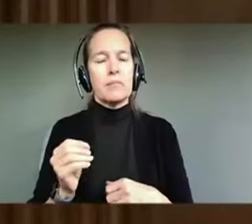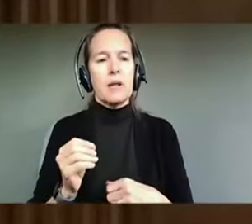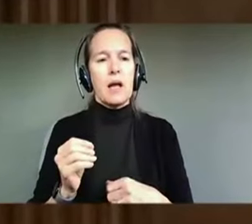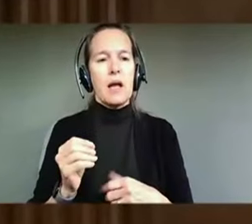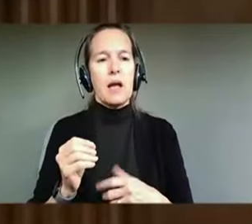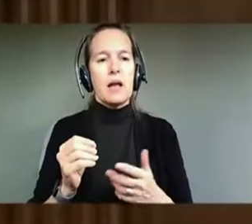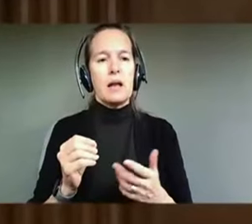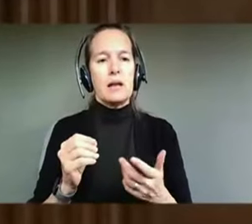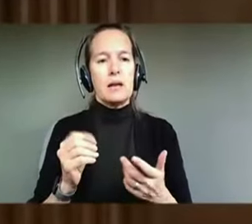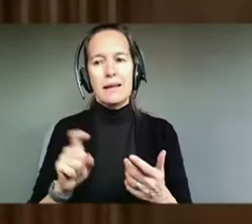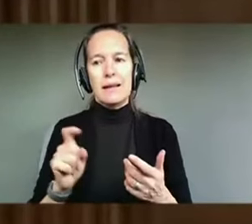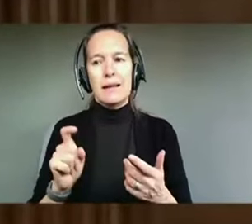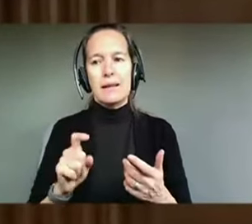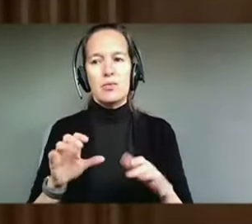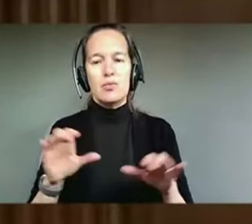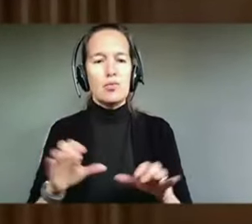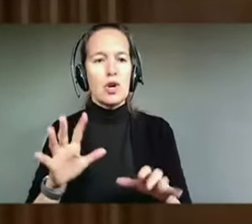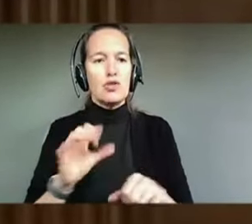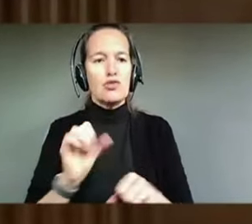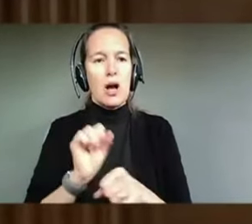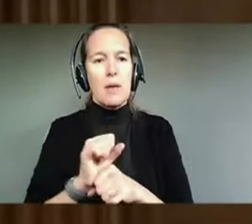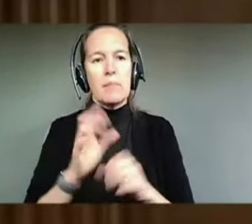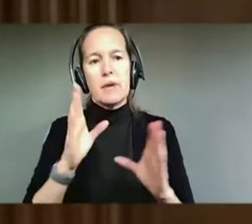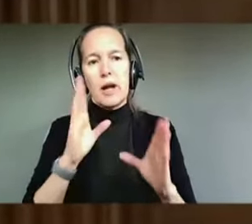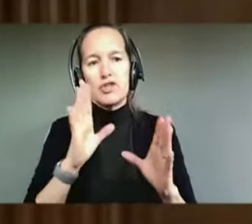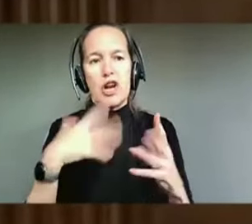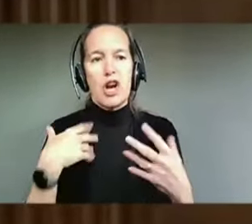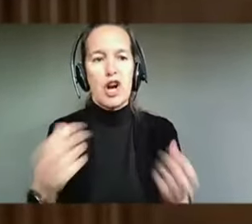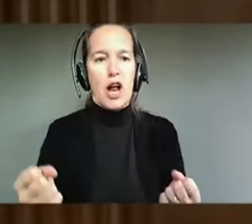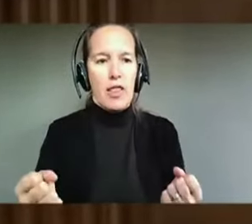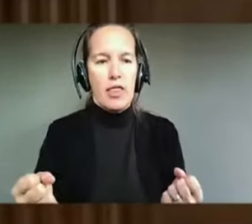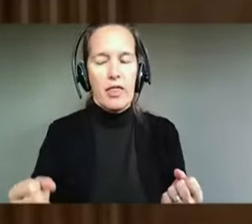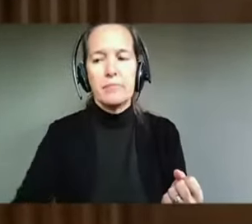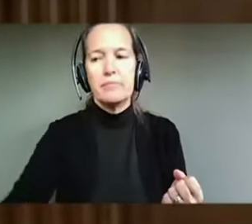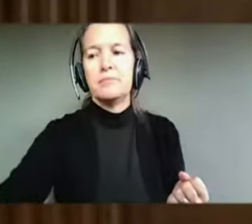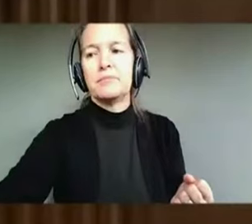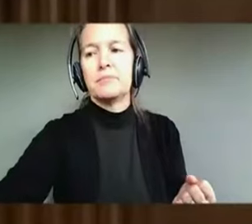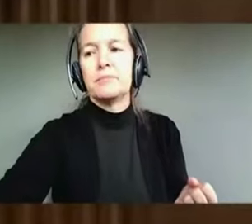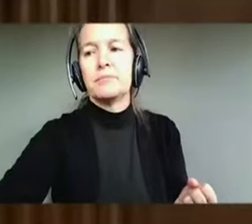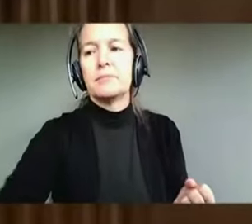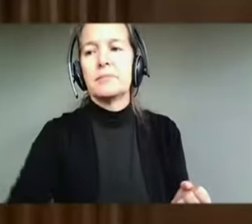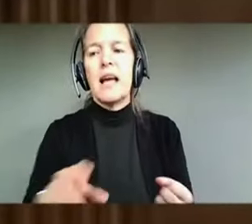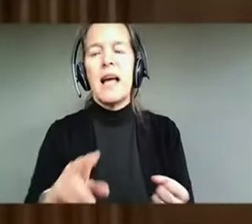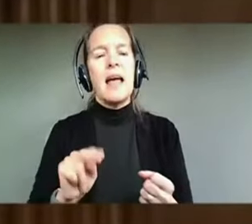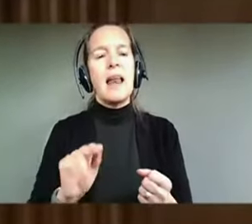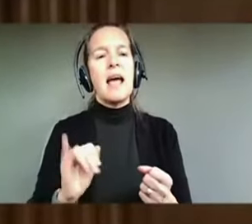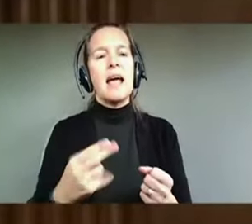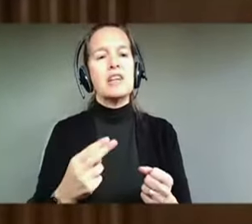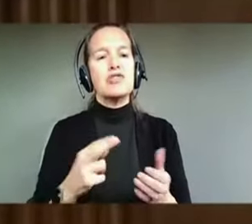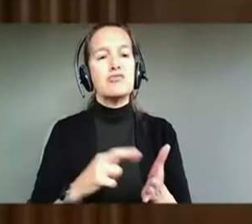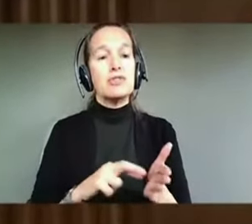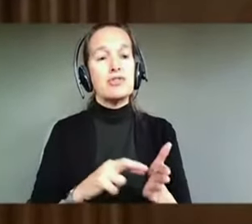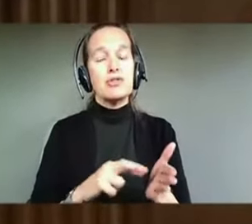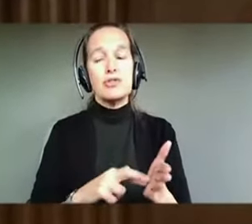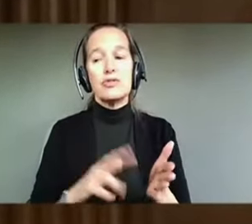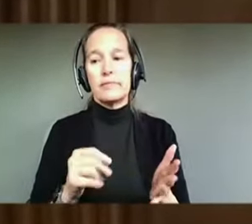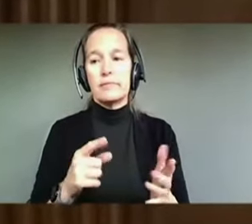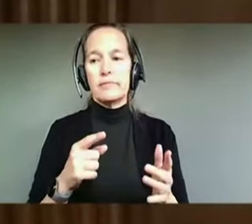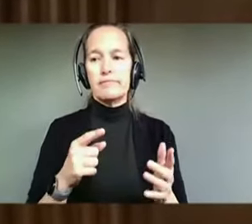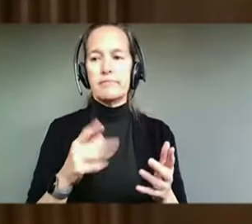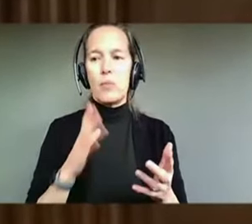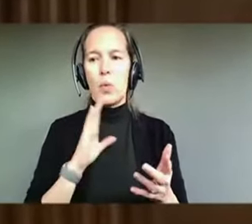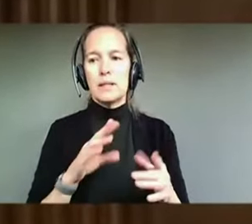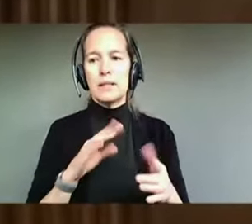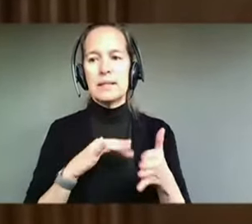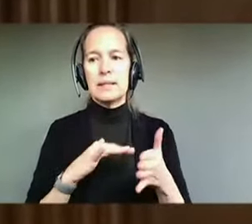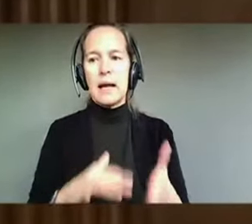job in order to concentrate on her health. The NIH Recover Research Initiative is poised to systematically study risk